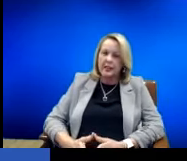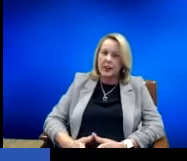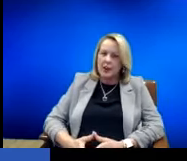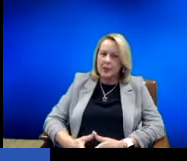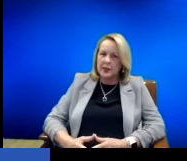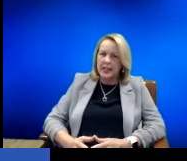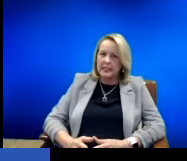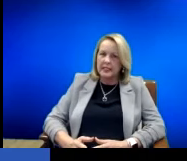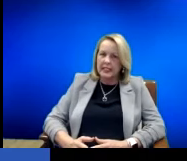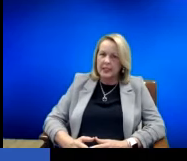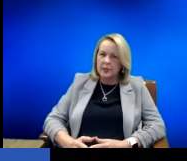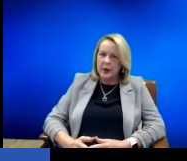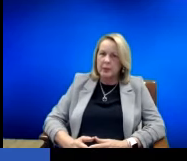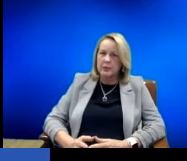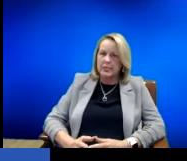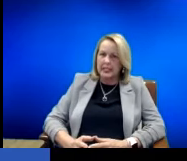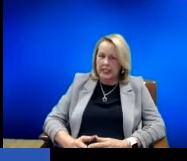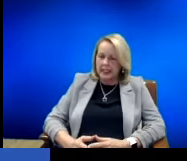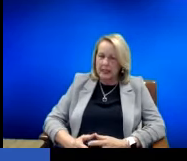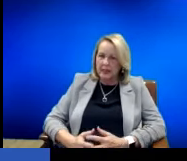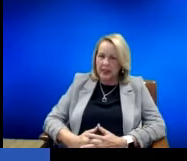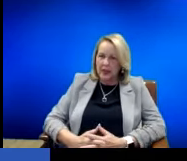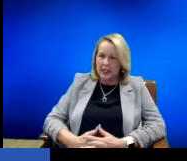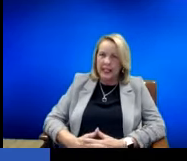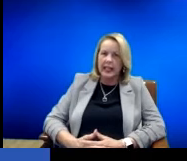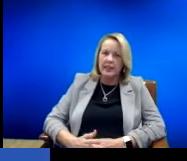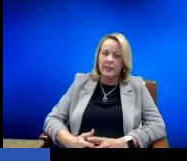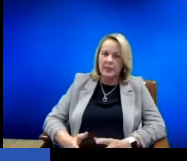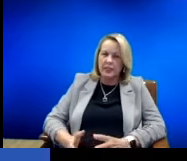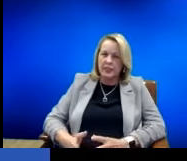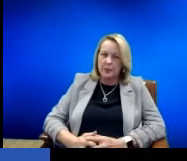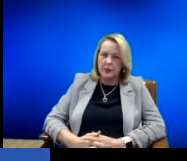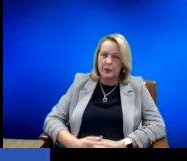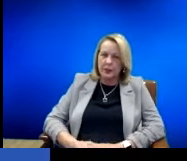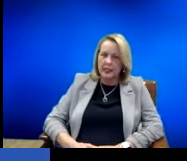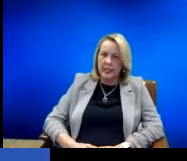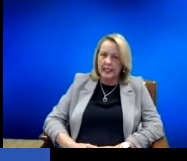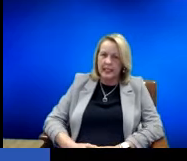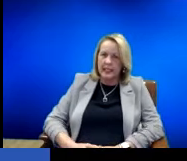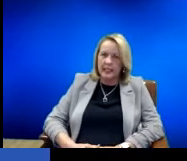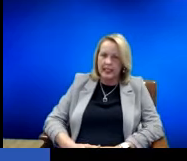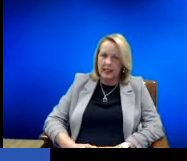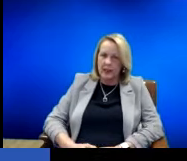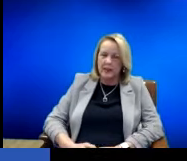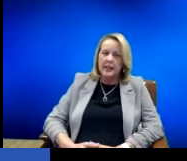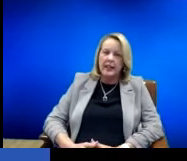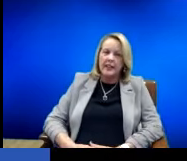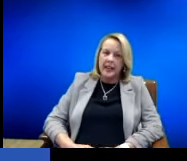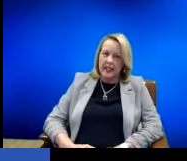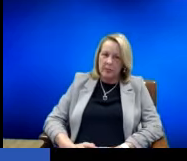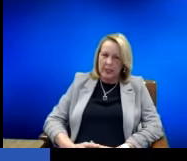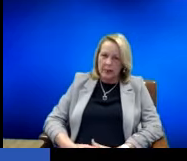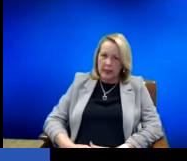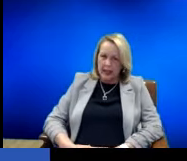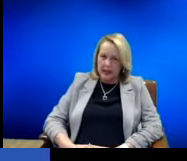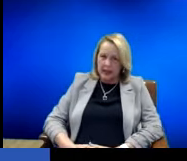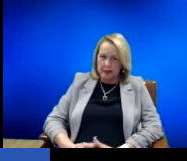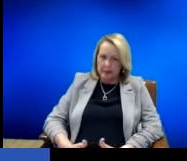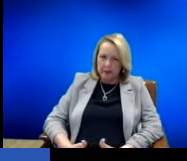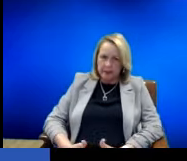can have an authorized legal representative on an account. You'll hear us refer to that as an ALR. That can be